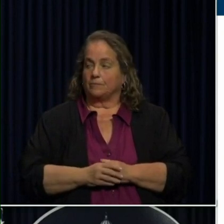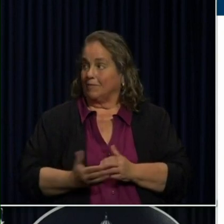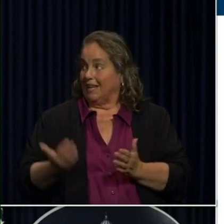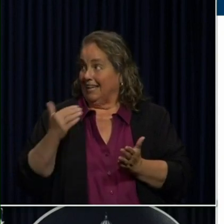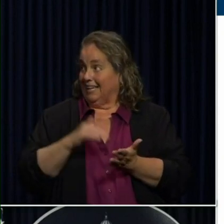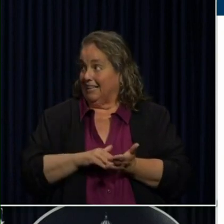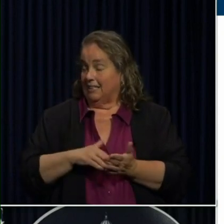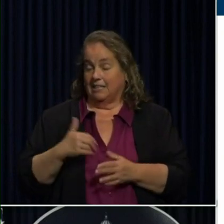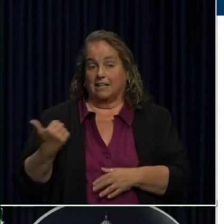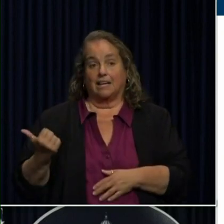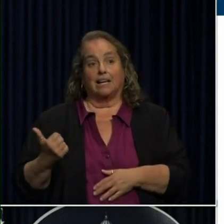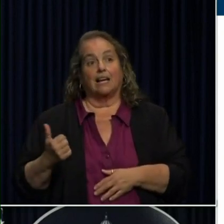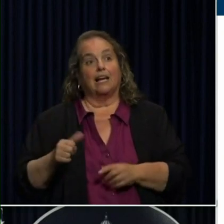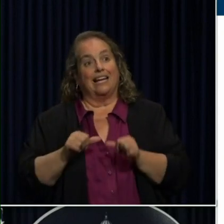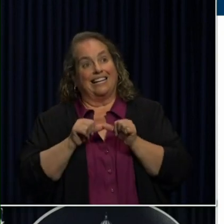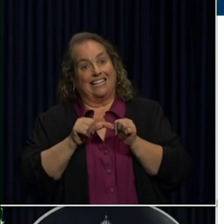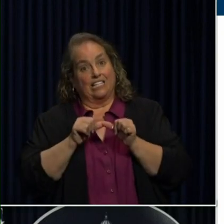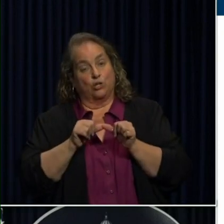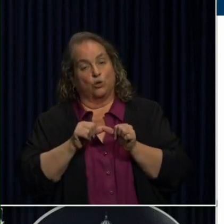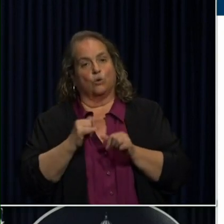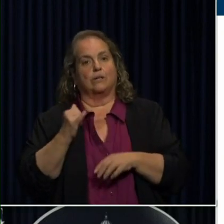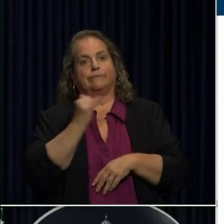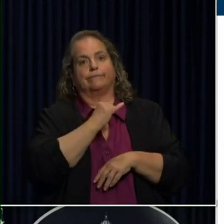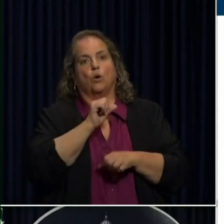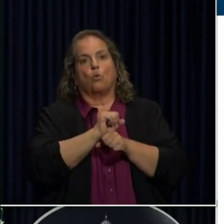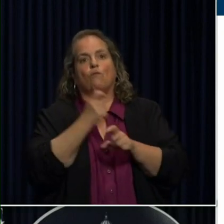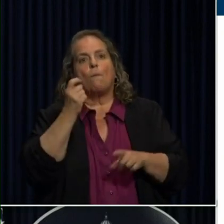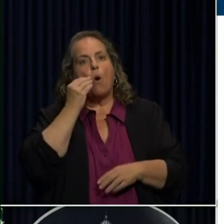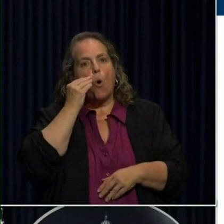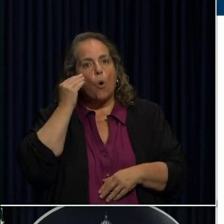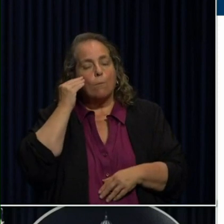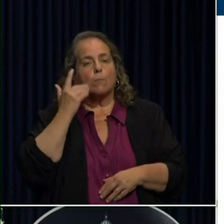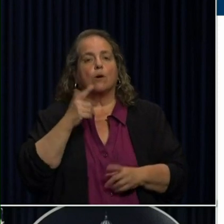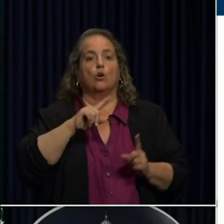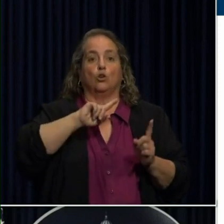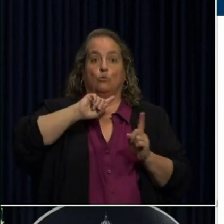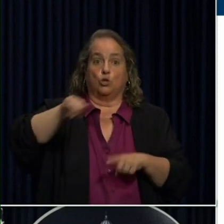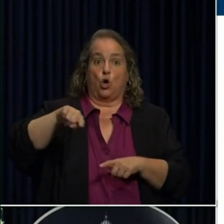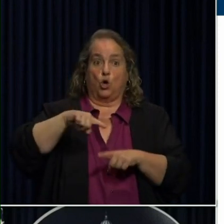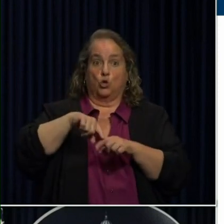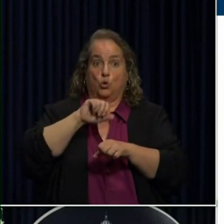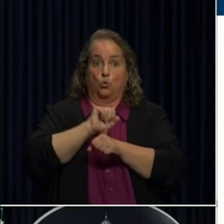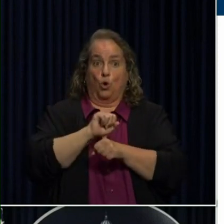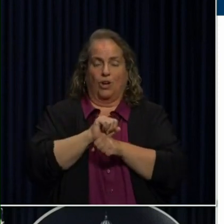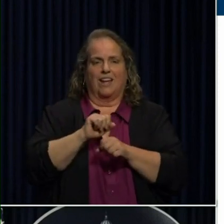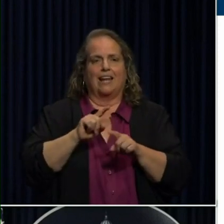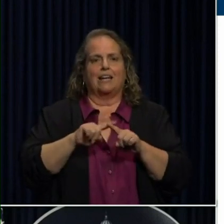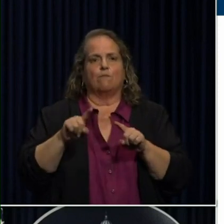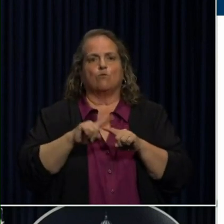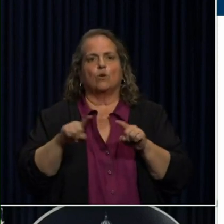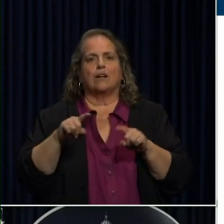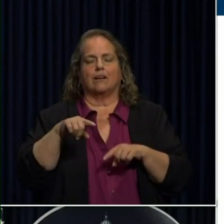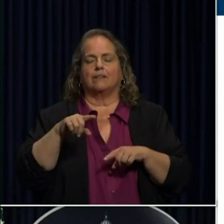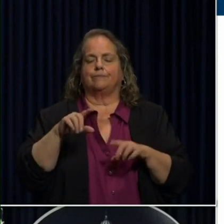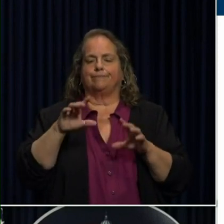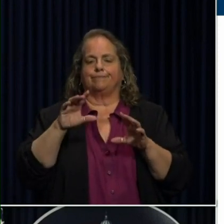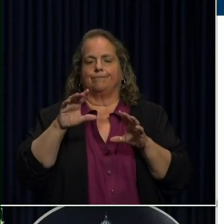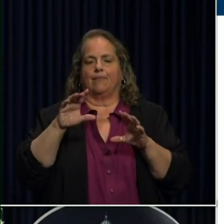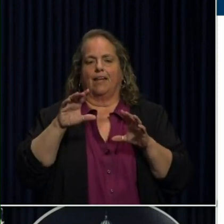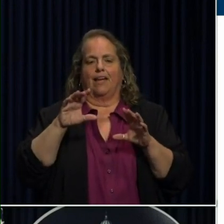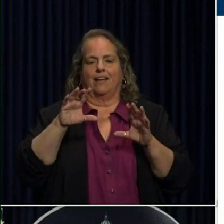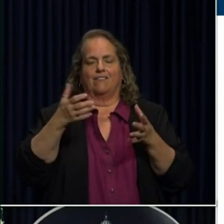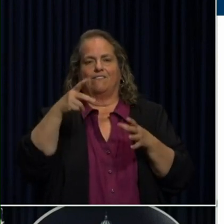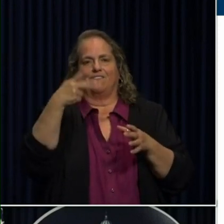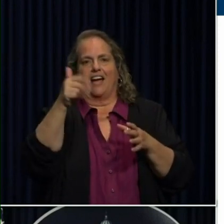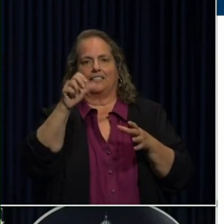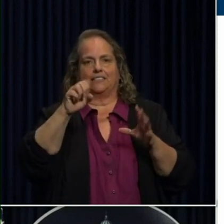Again, this is continued telework, returning to work in phases when we can do it. We got to eliminate common areas